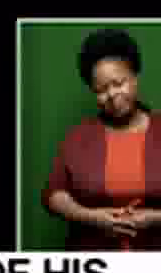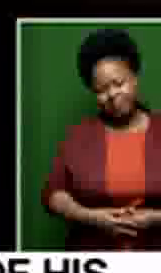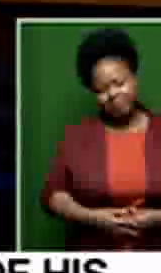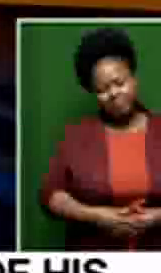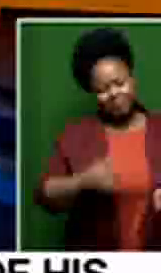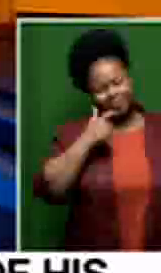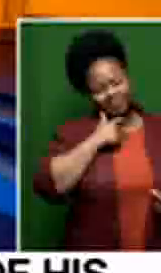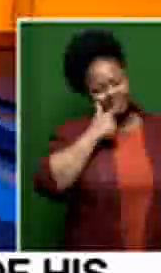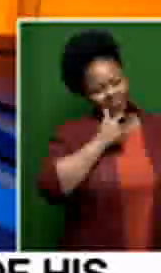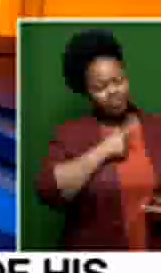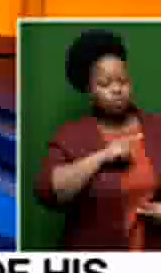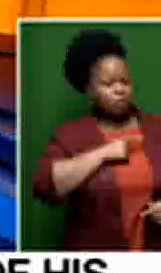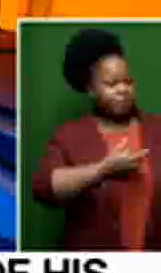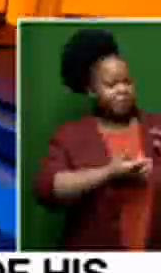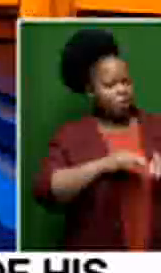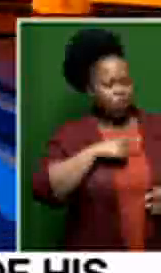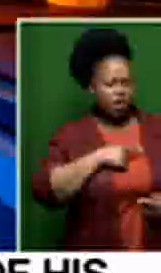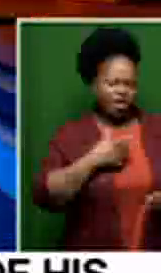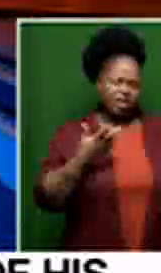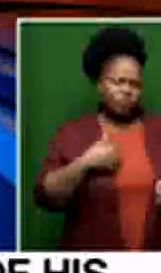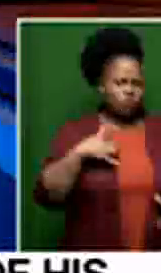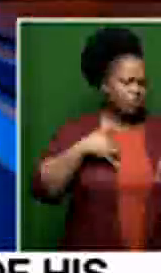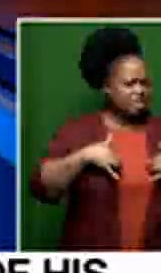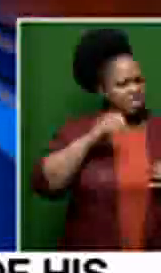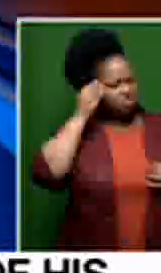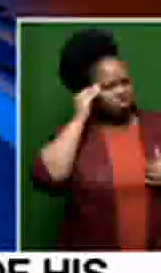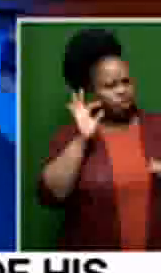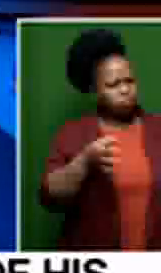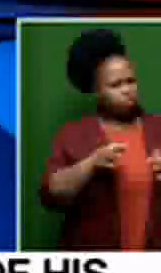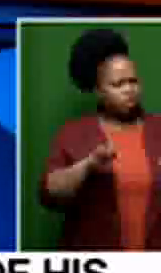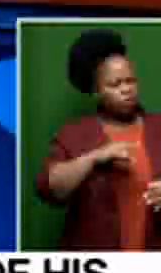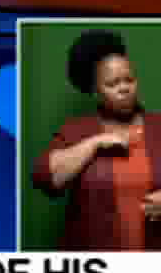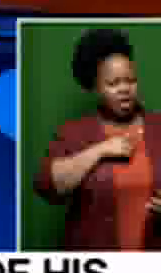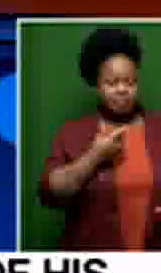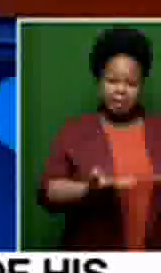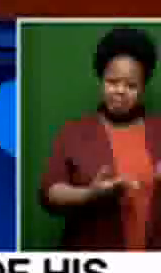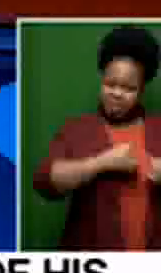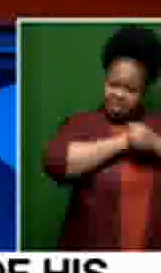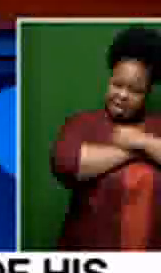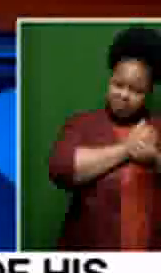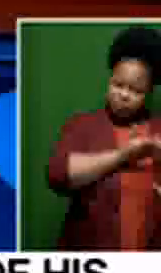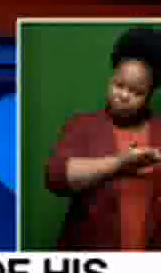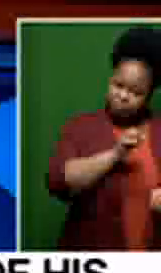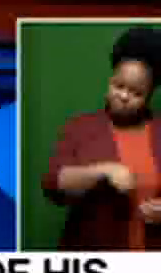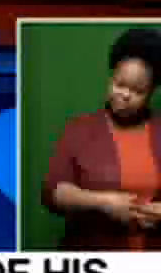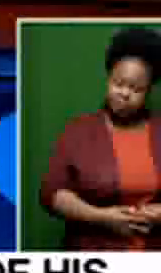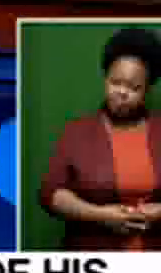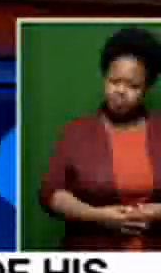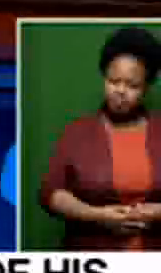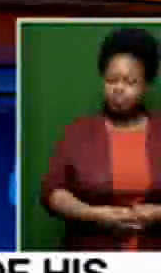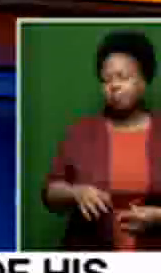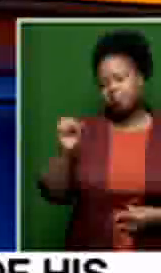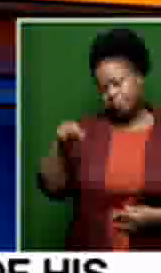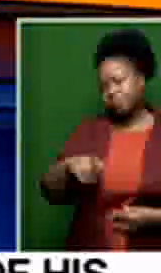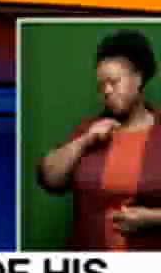Una, what really inspires you to get out of bed and creating music? Well, I'm guessing it's love, isn't it? It